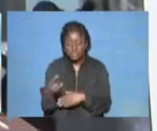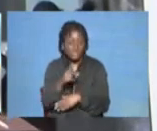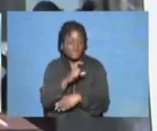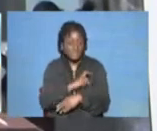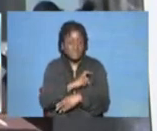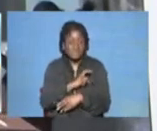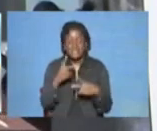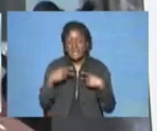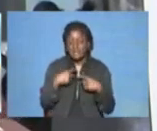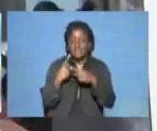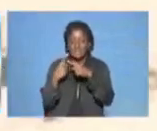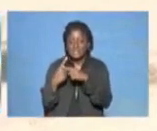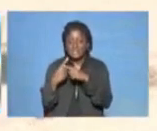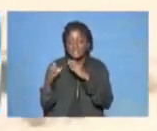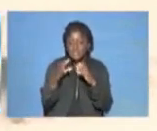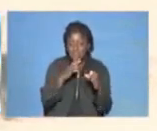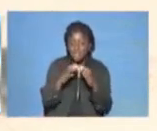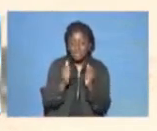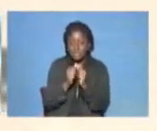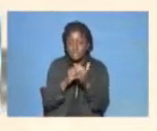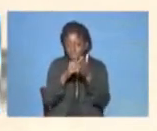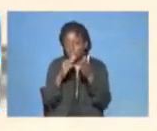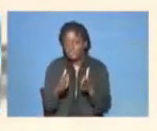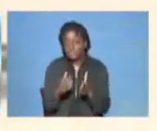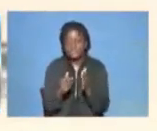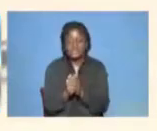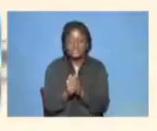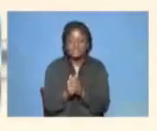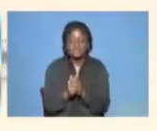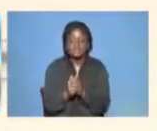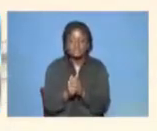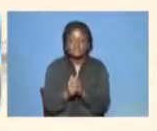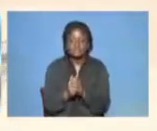engagement and interaction with these students. For the Bahamas Tonight, I'm Cleopatra Murphy.